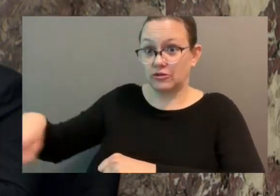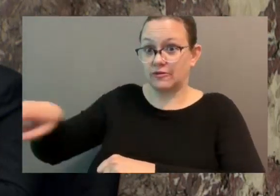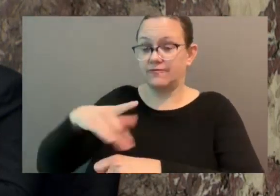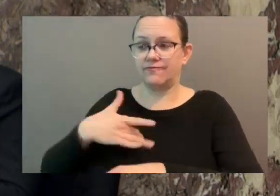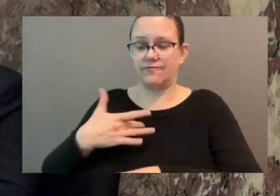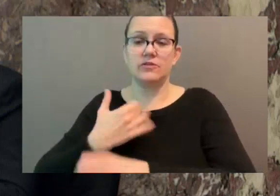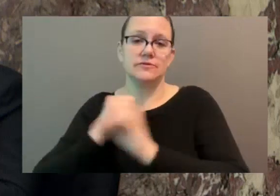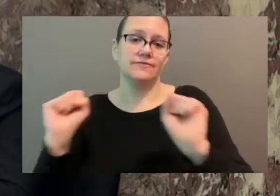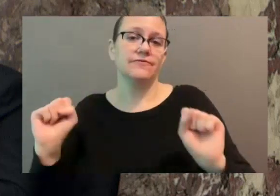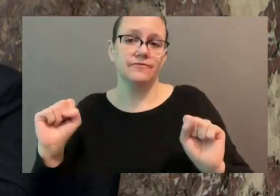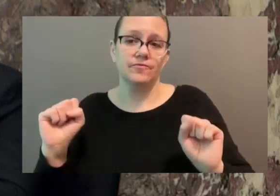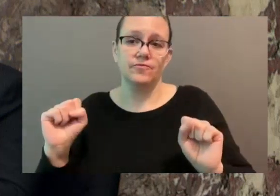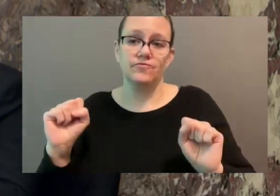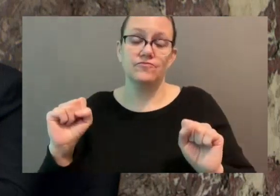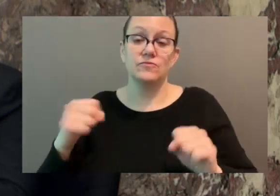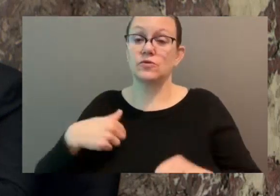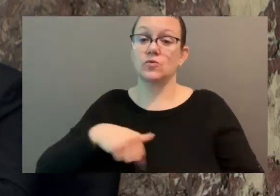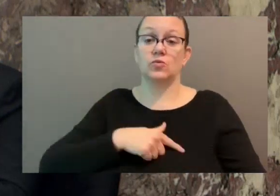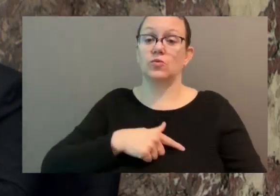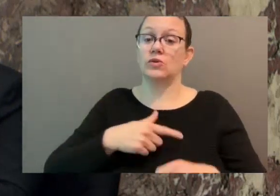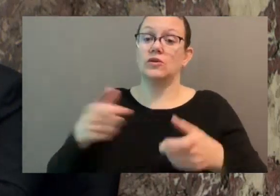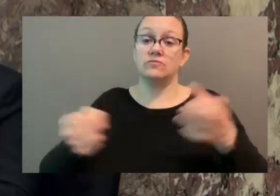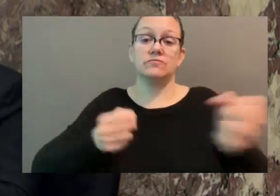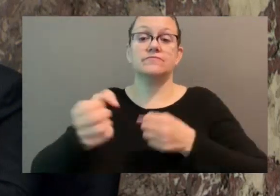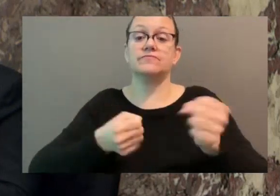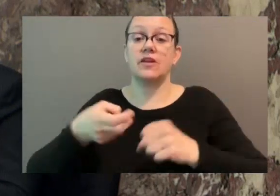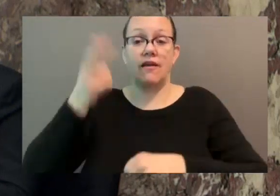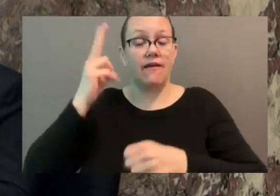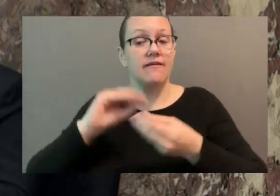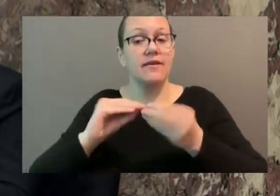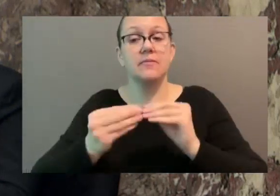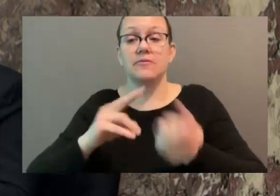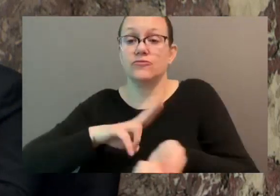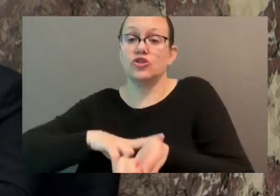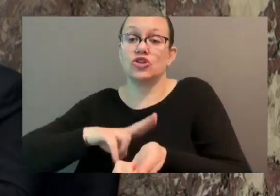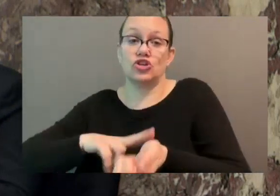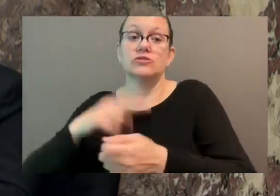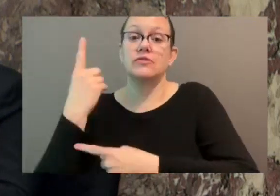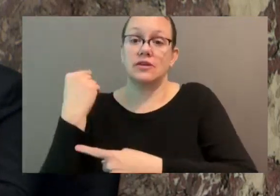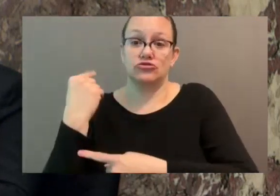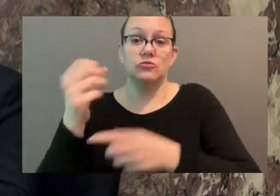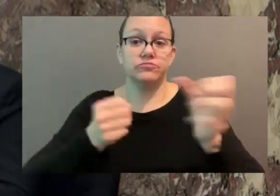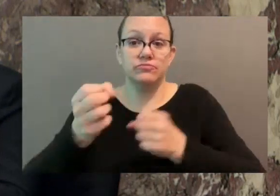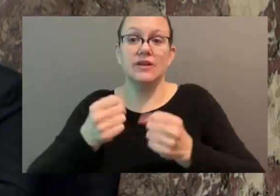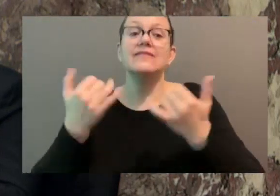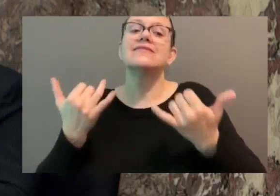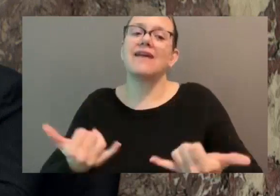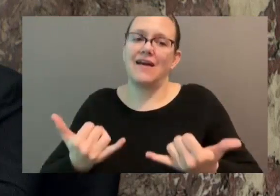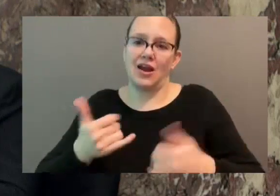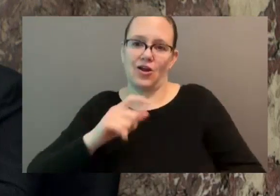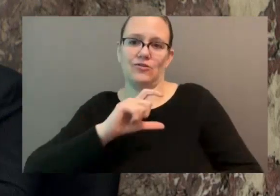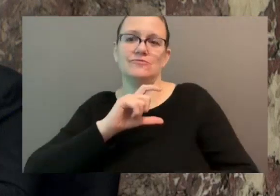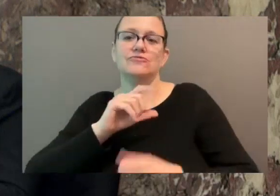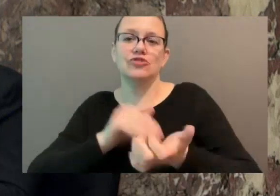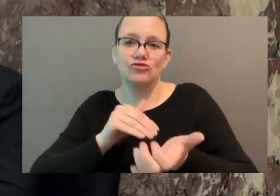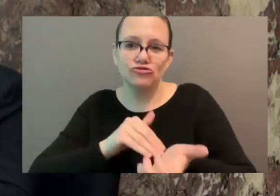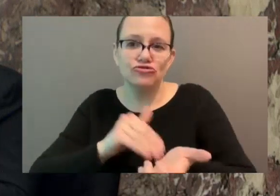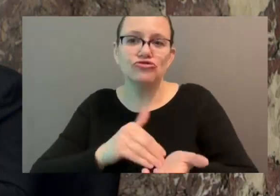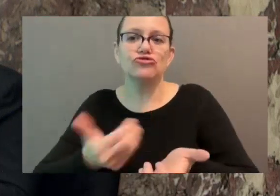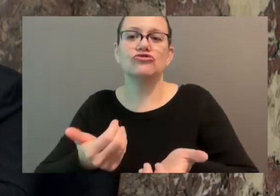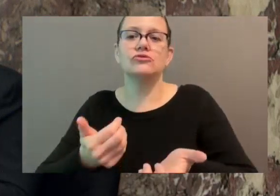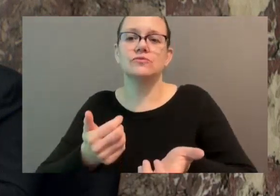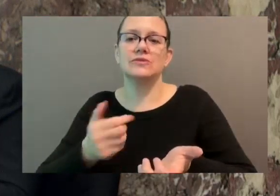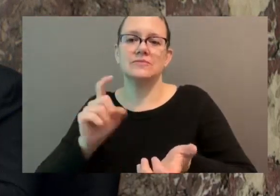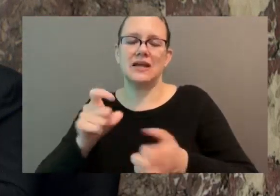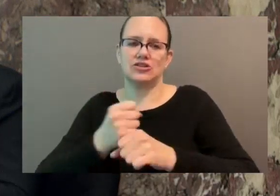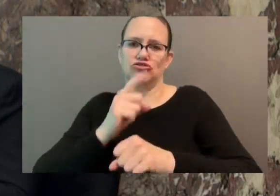Speaker, records in the last year in recruiting doctors. But we, of course, have to retain them by ensuring that our healthcare facilities are safe and good